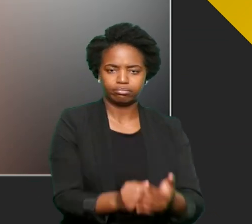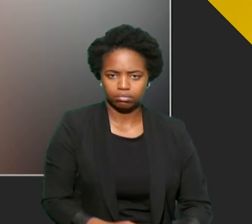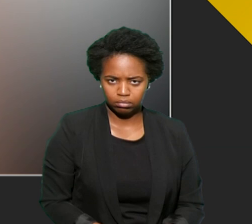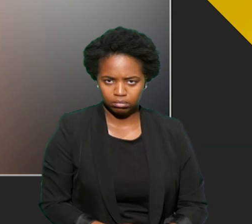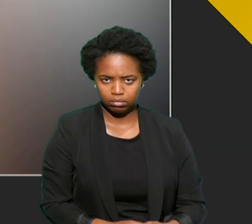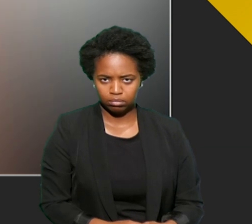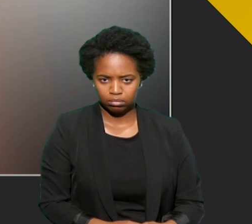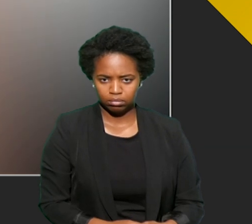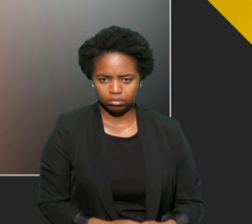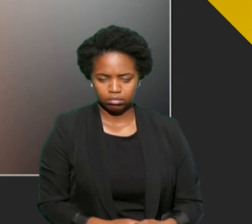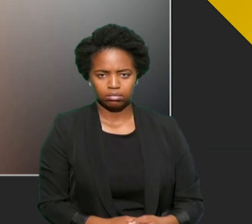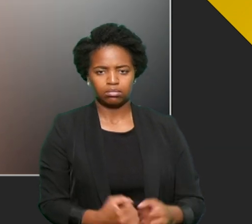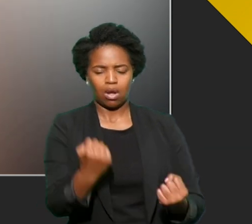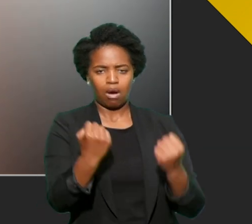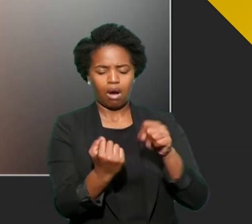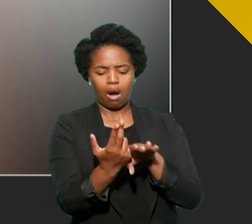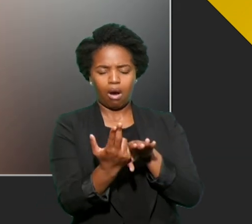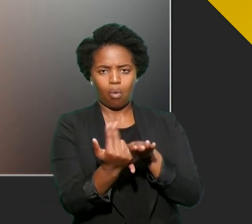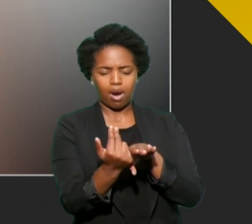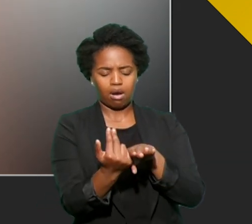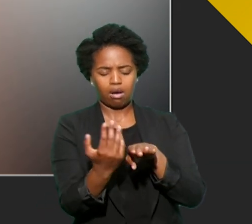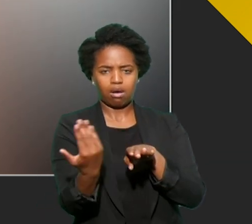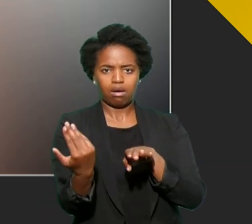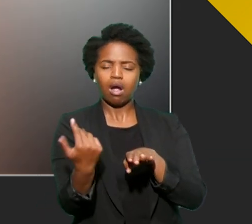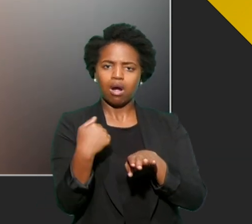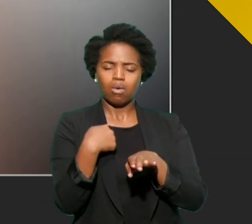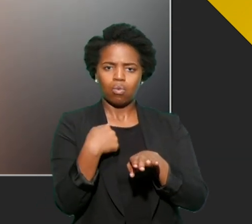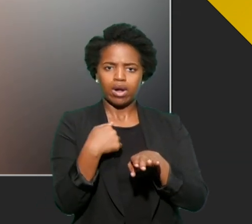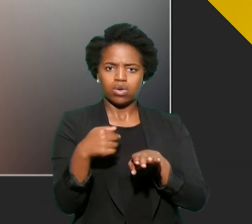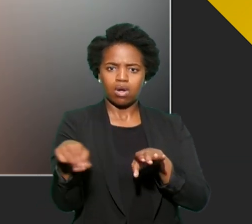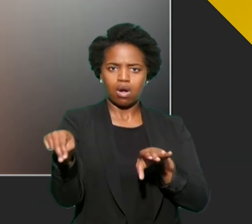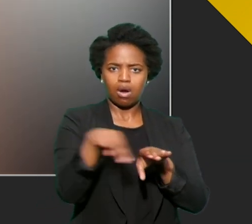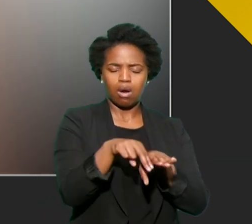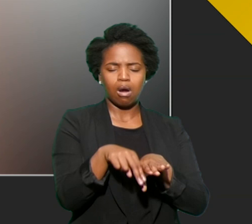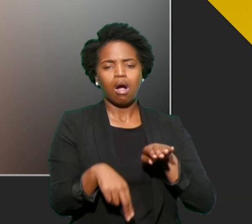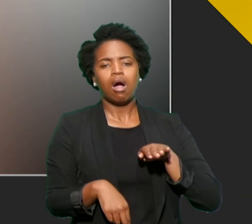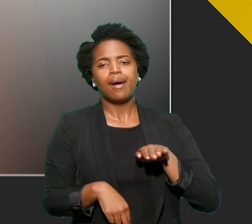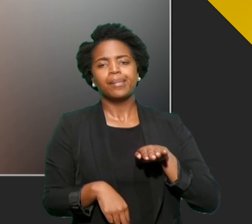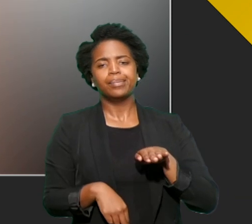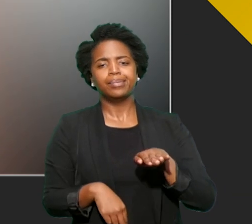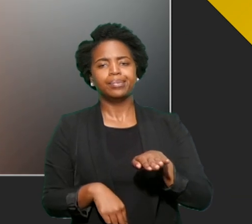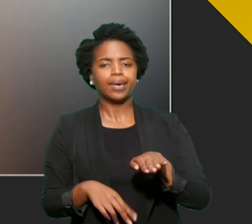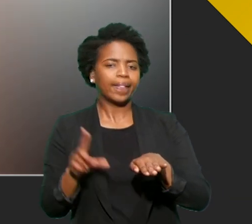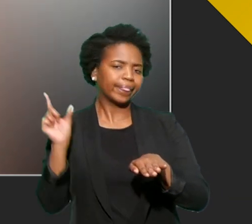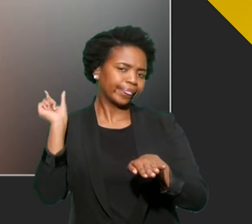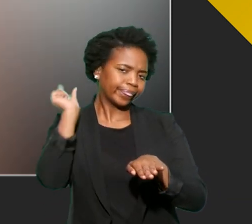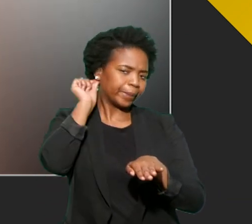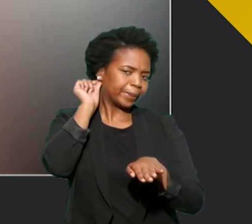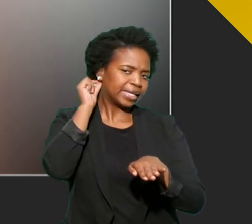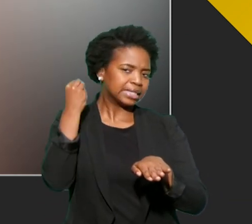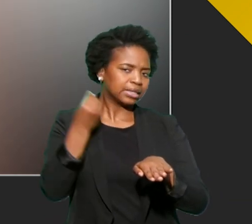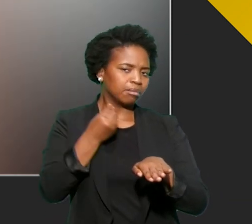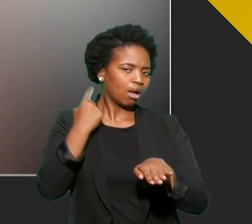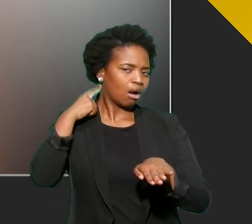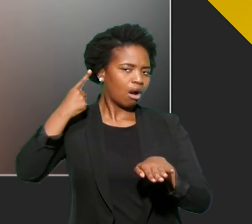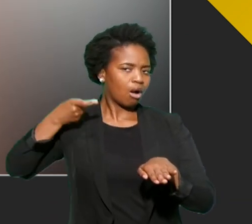get into the vehicle. You will have been microchipped. And the reason you will have been microchipped is because of